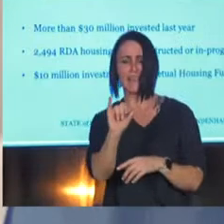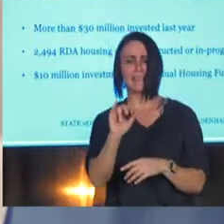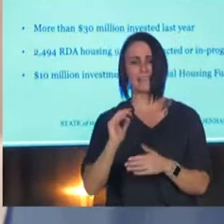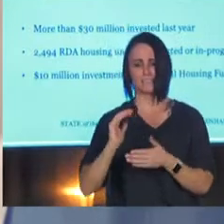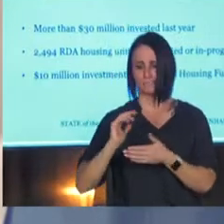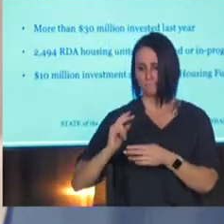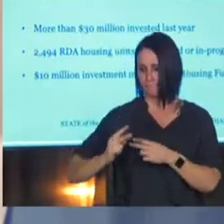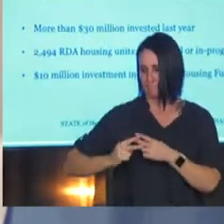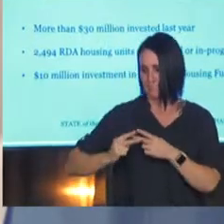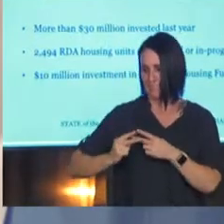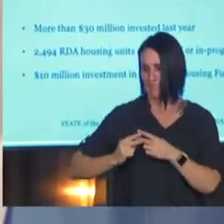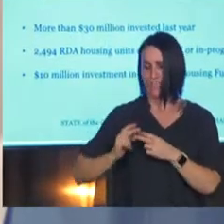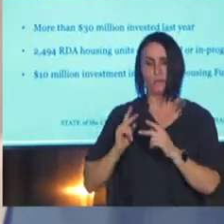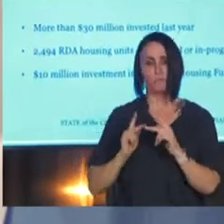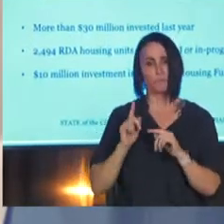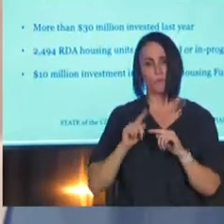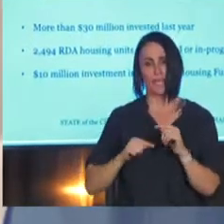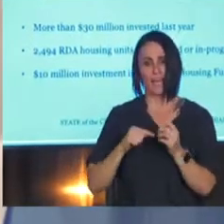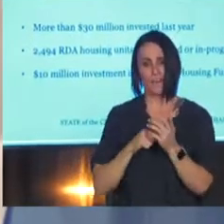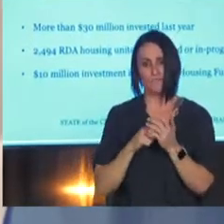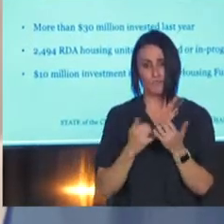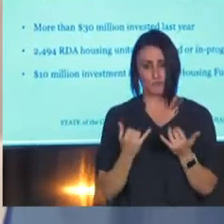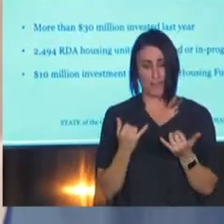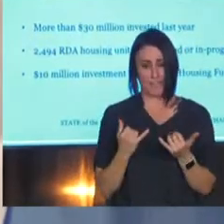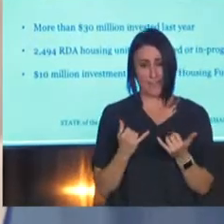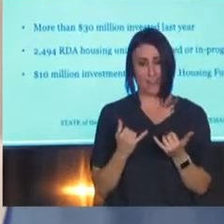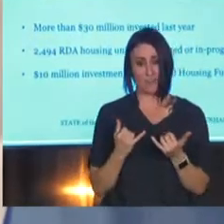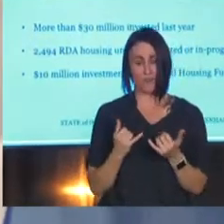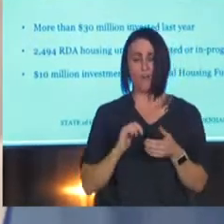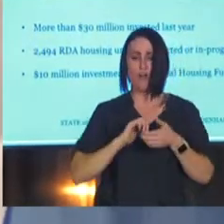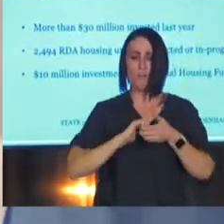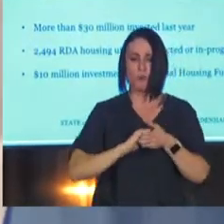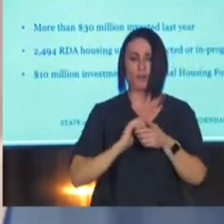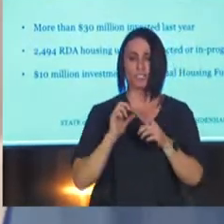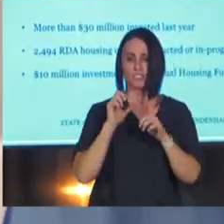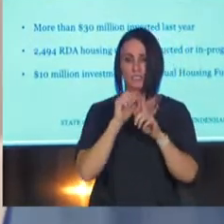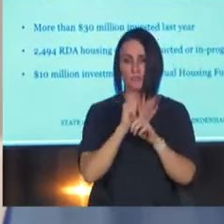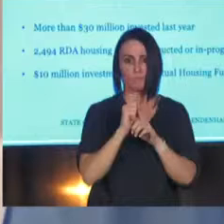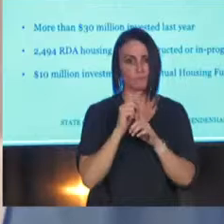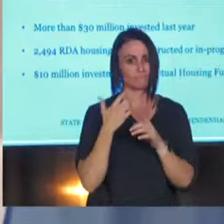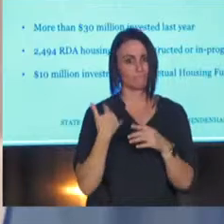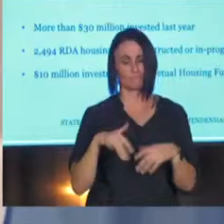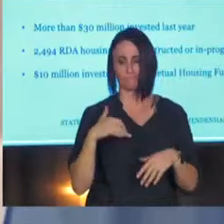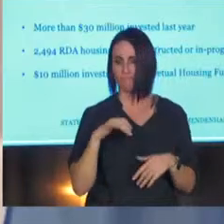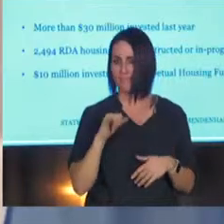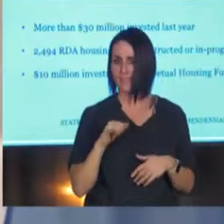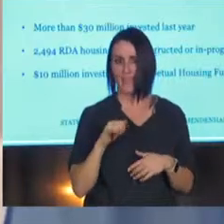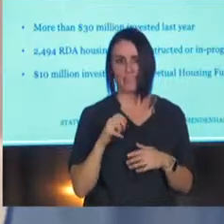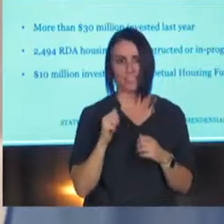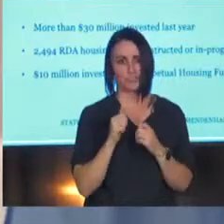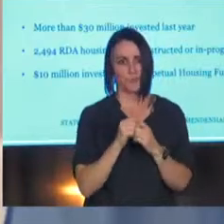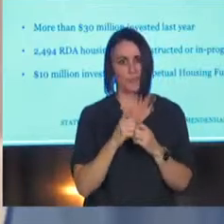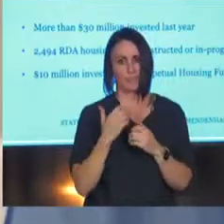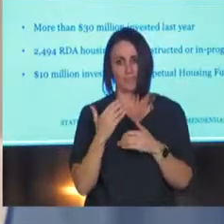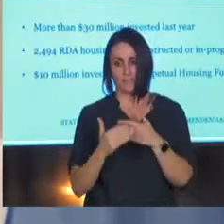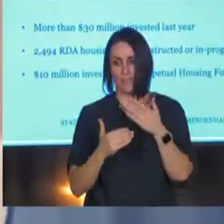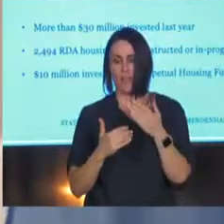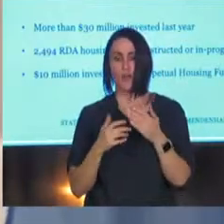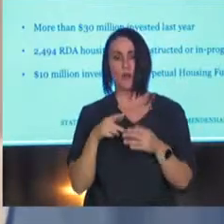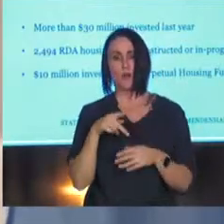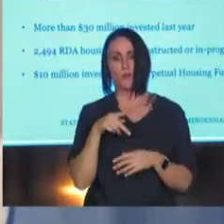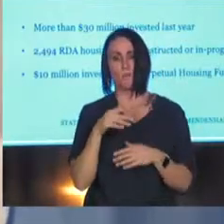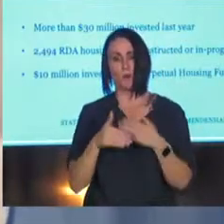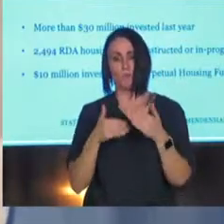currently unable to access our housing market. Our partnership to achieve this breakthrough housing is with the Perpetual Housing